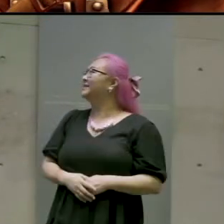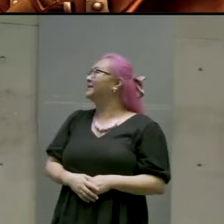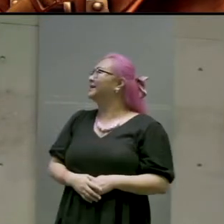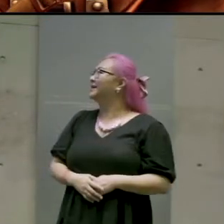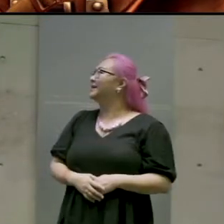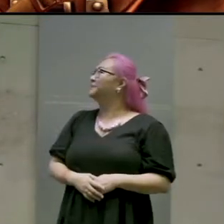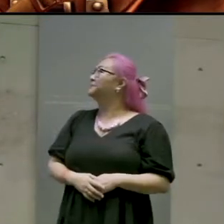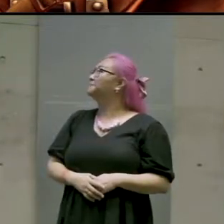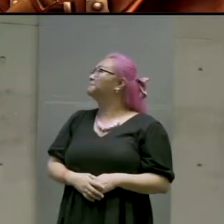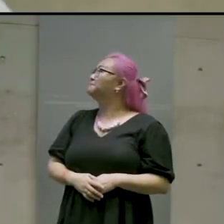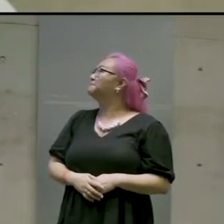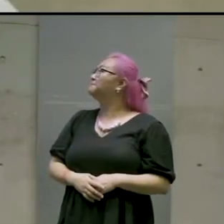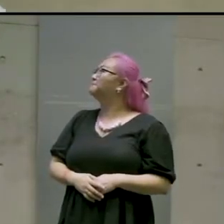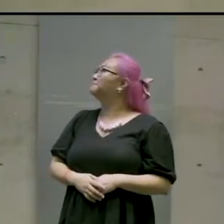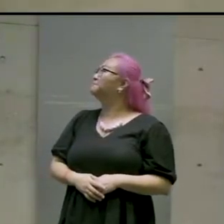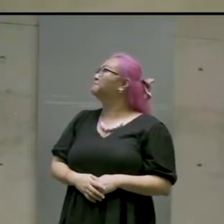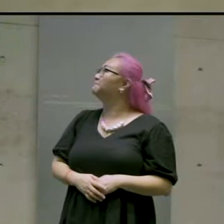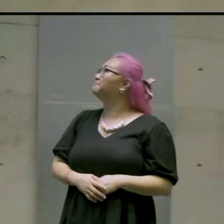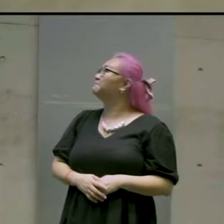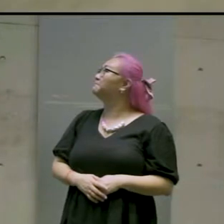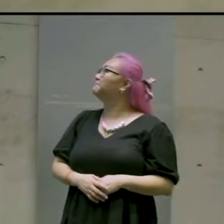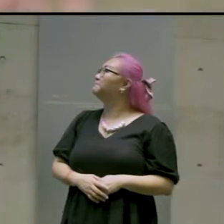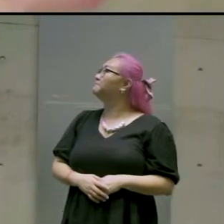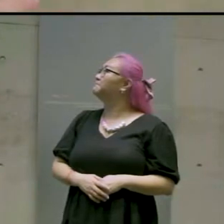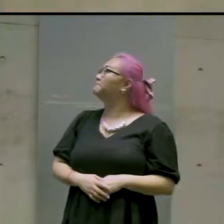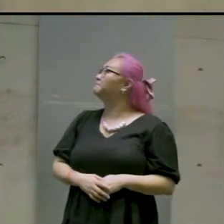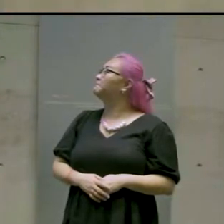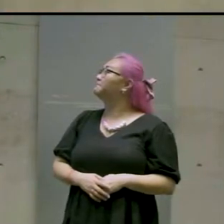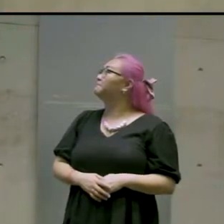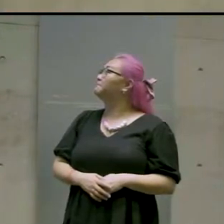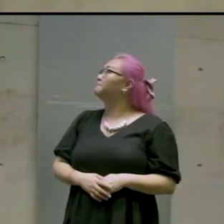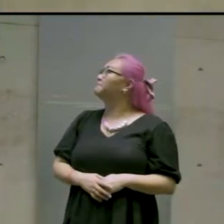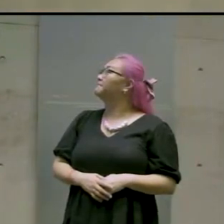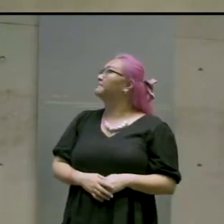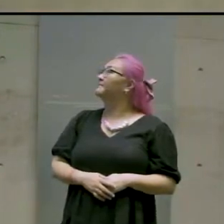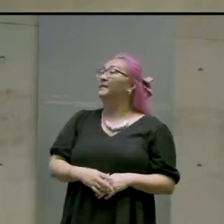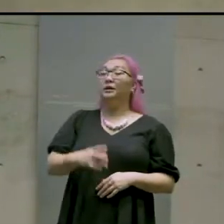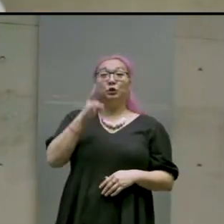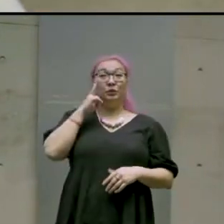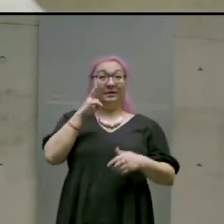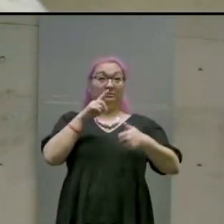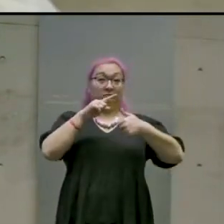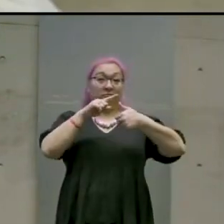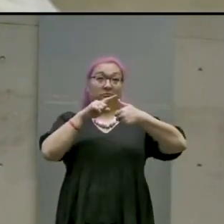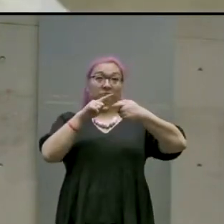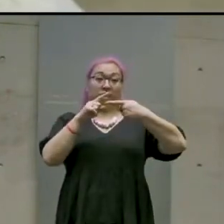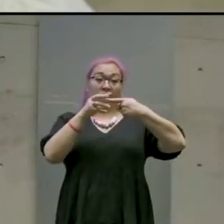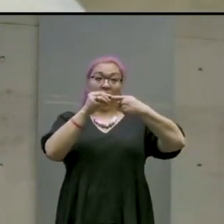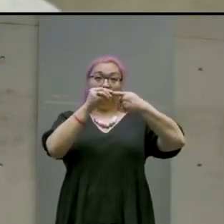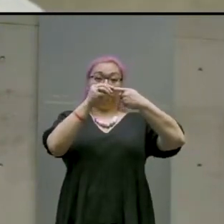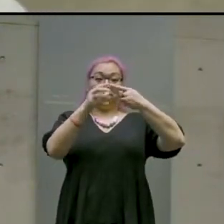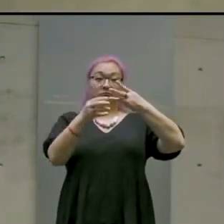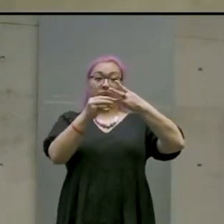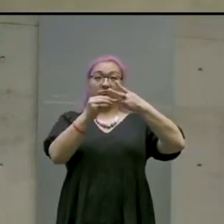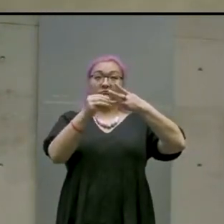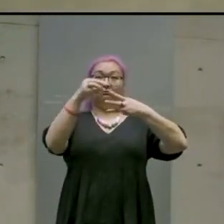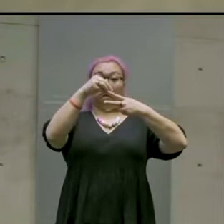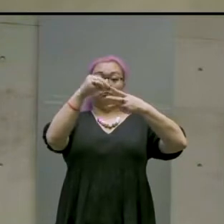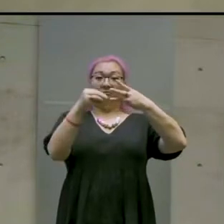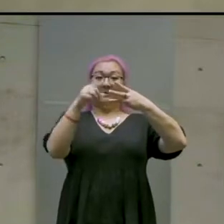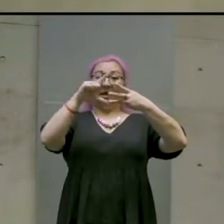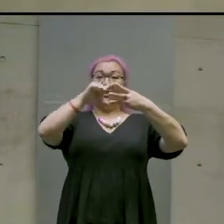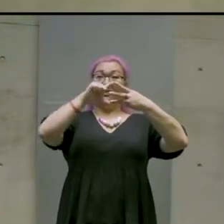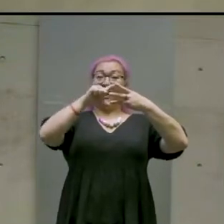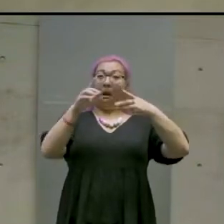the authorities for now. I'd like to point out that those 2 bits are a story. those are the bits that were immovable. We couldn't change